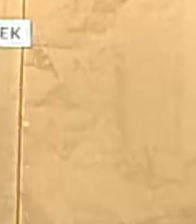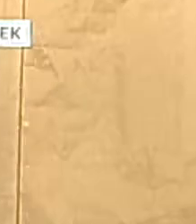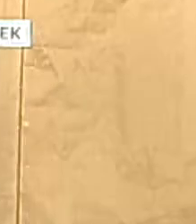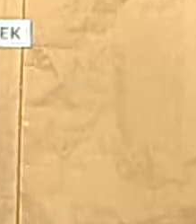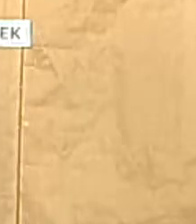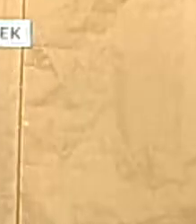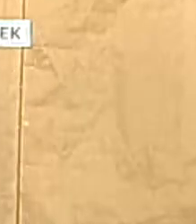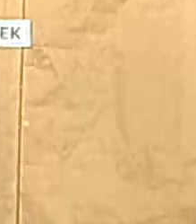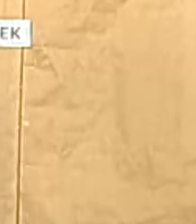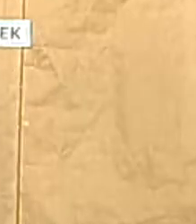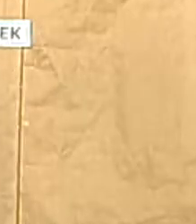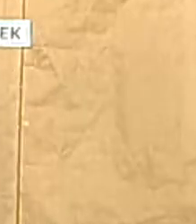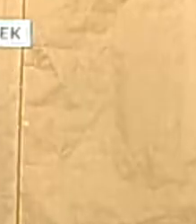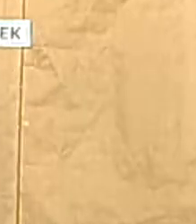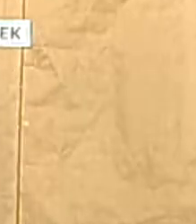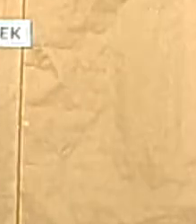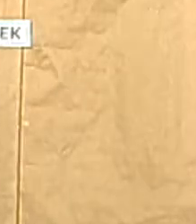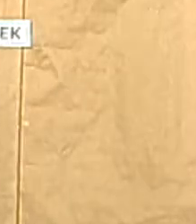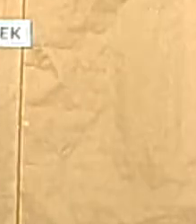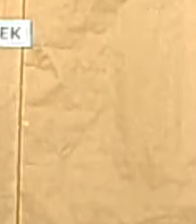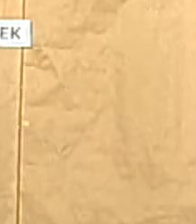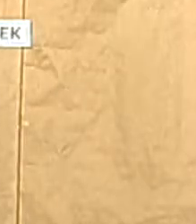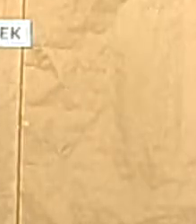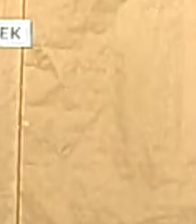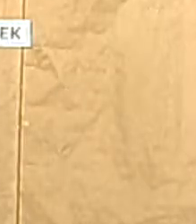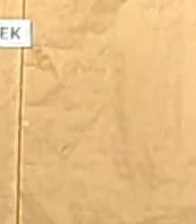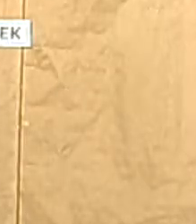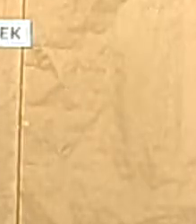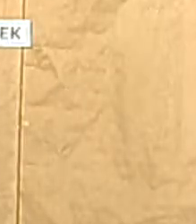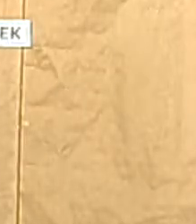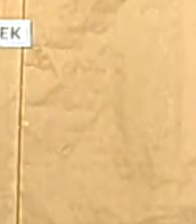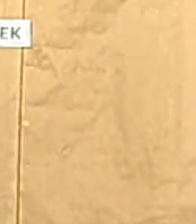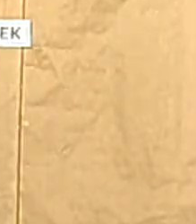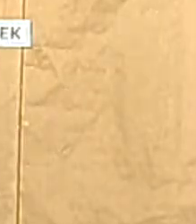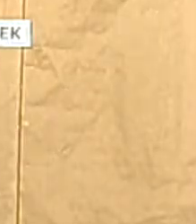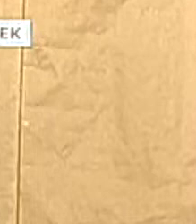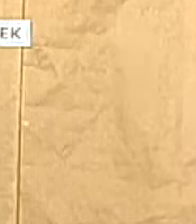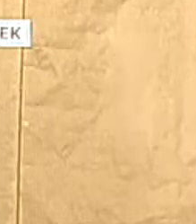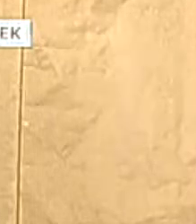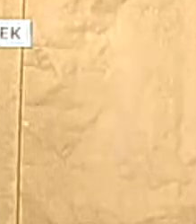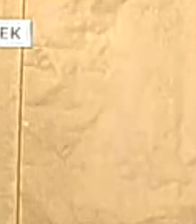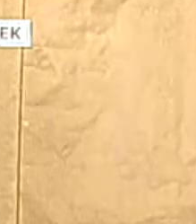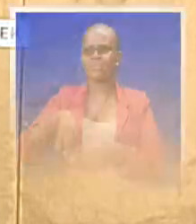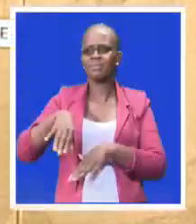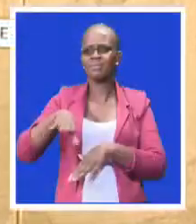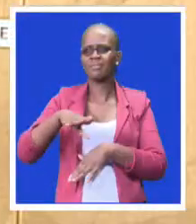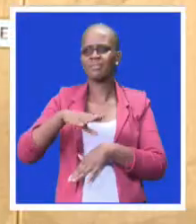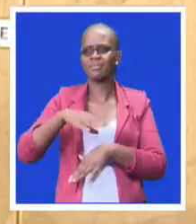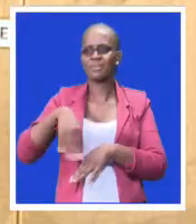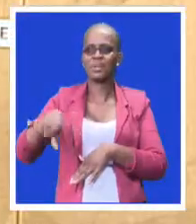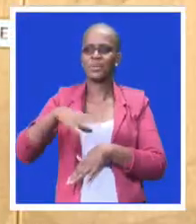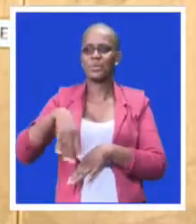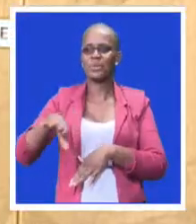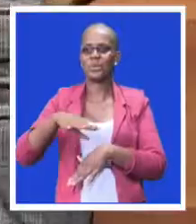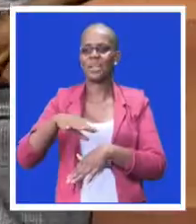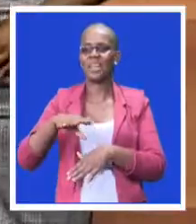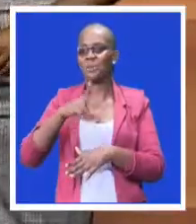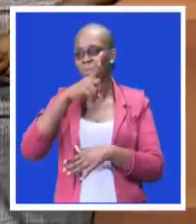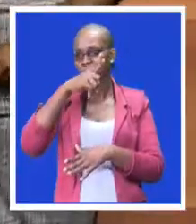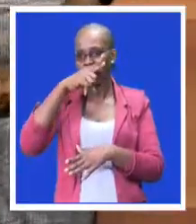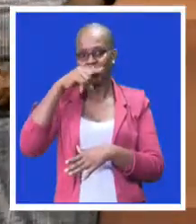A very good afternoon and welcome. My name is Rabbit and with me today is Monkey.